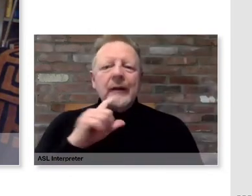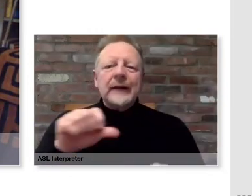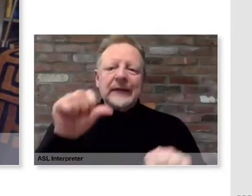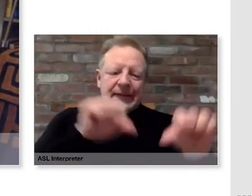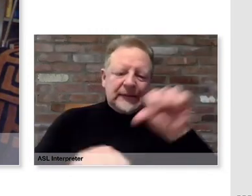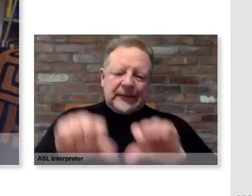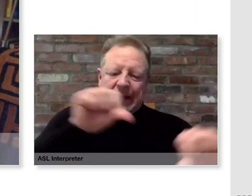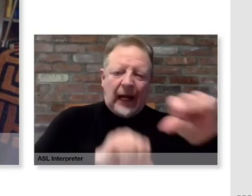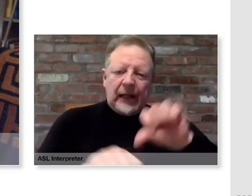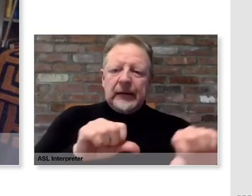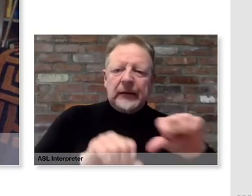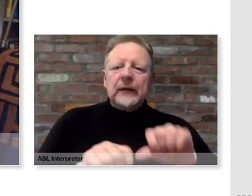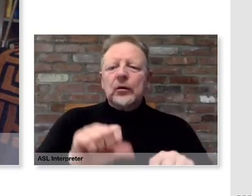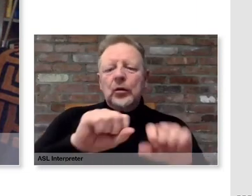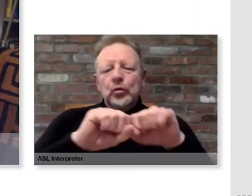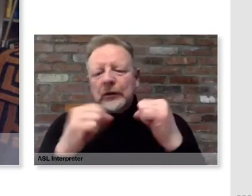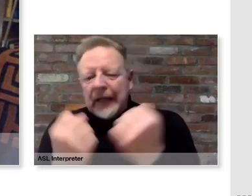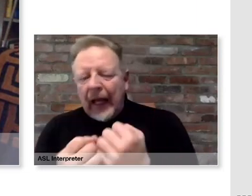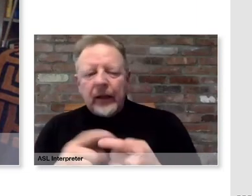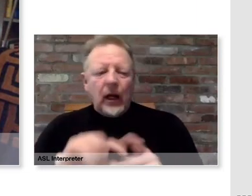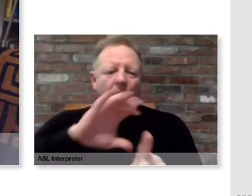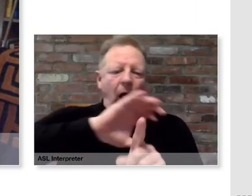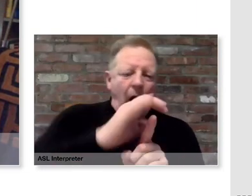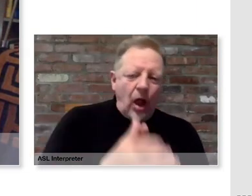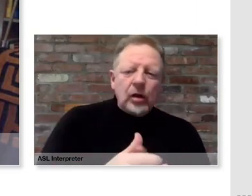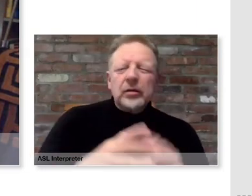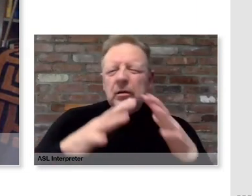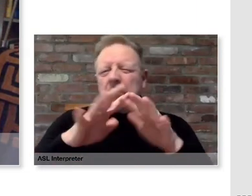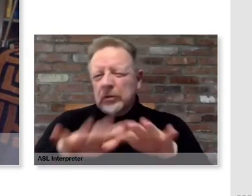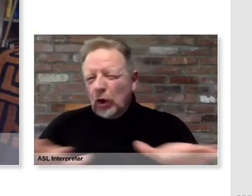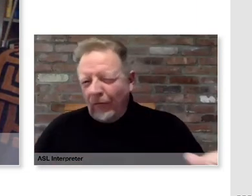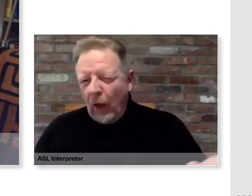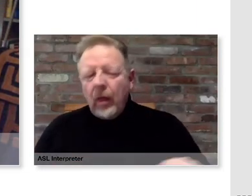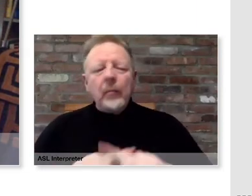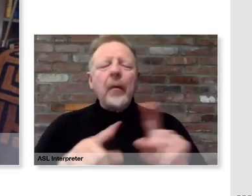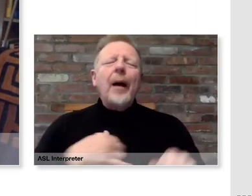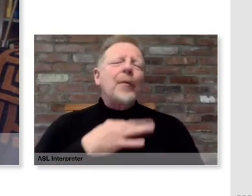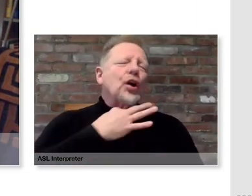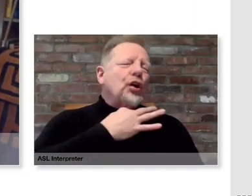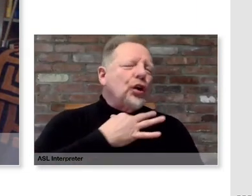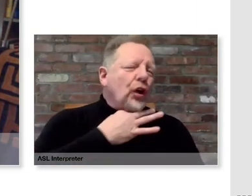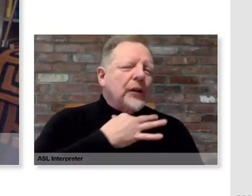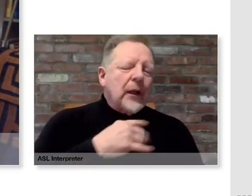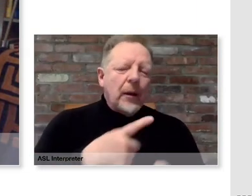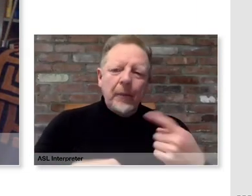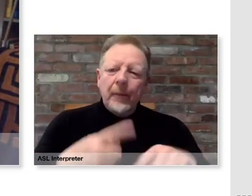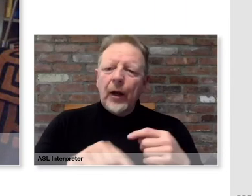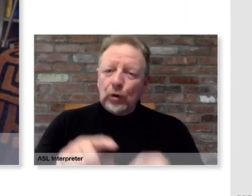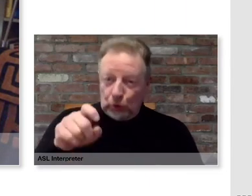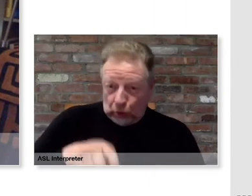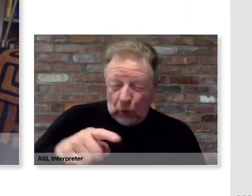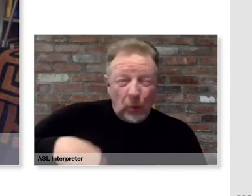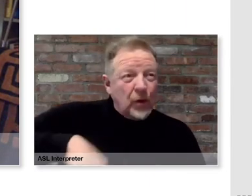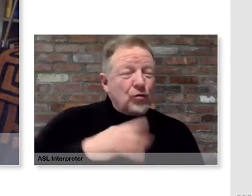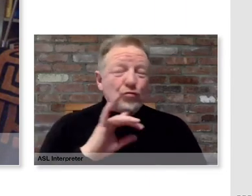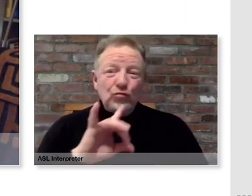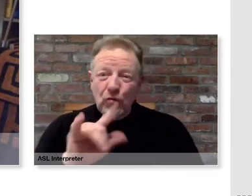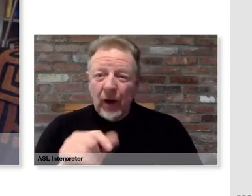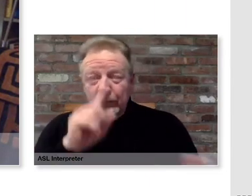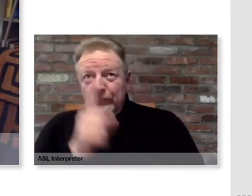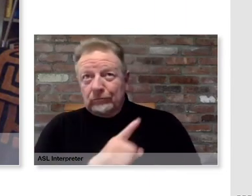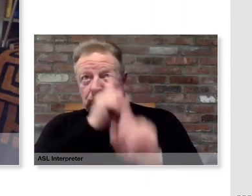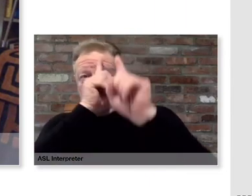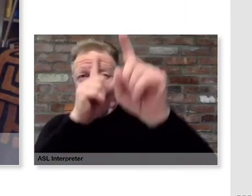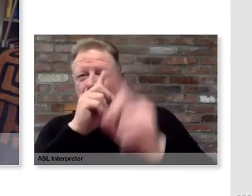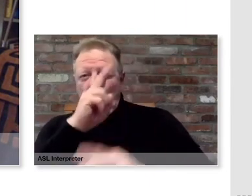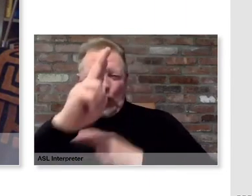science, society, culture, and so on. But I'm curious about, you know, should we really aim for